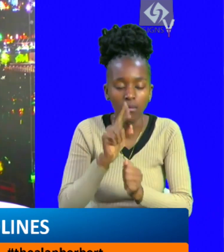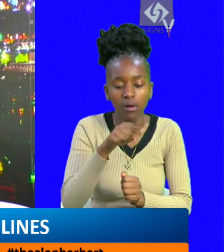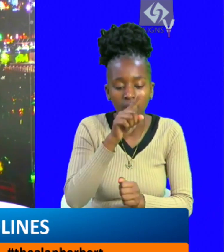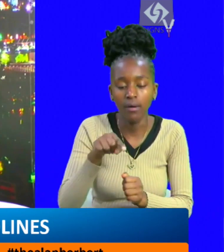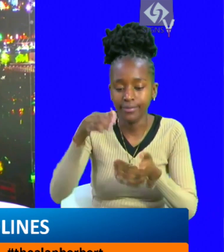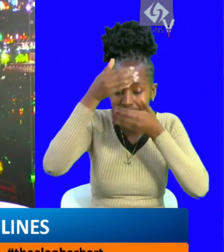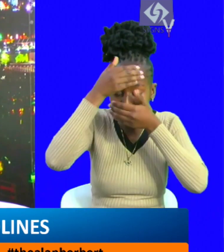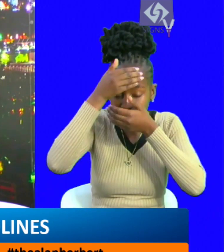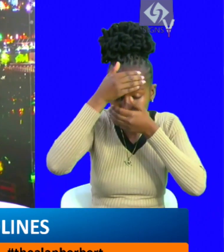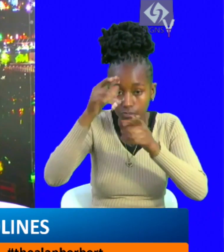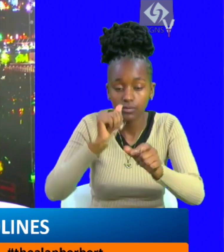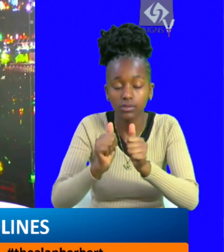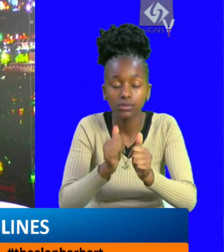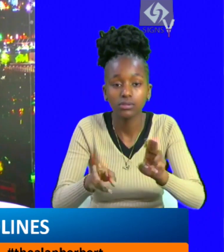urais.